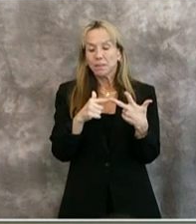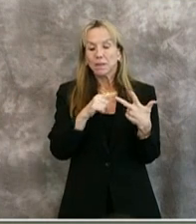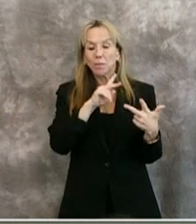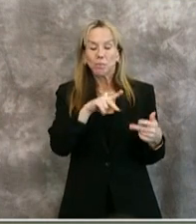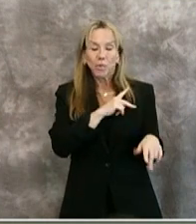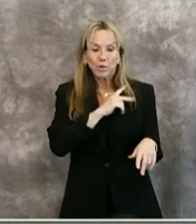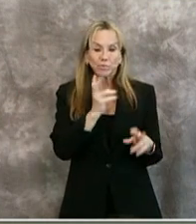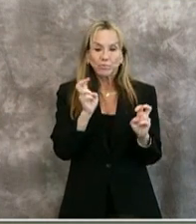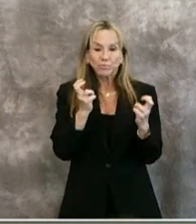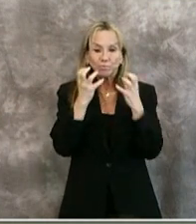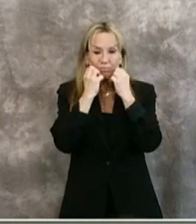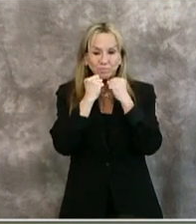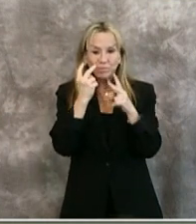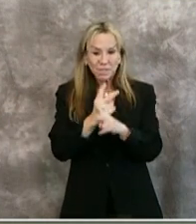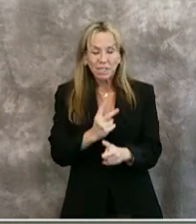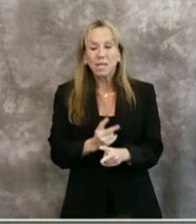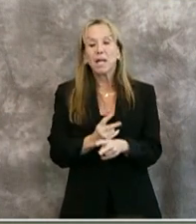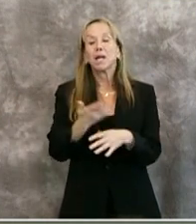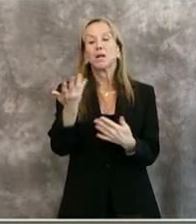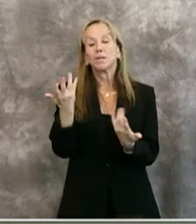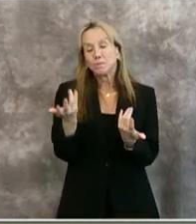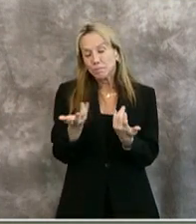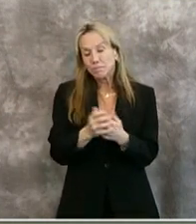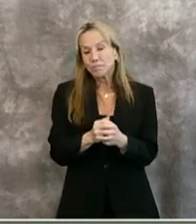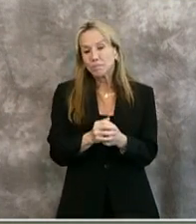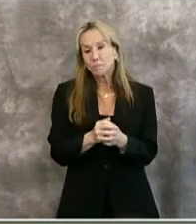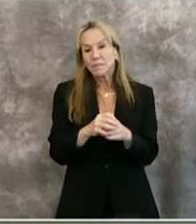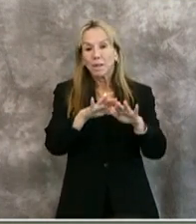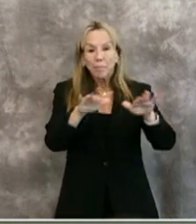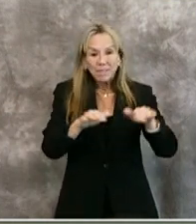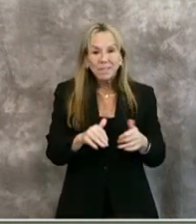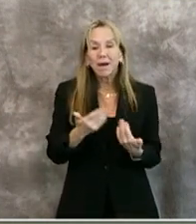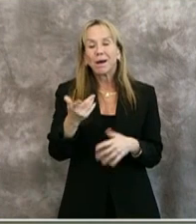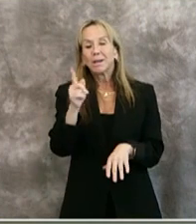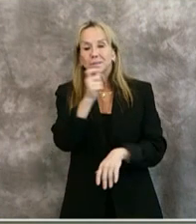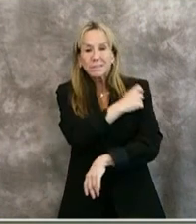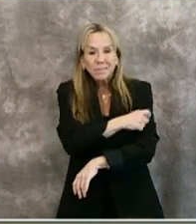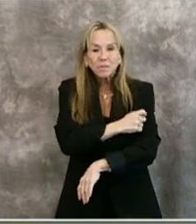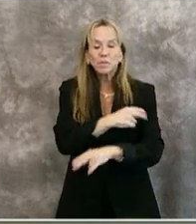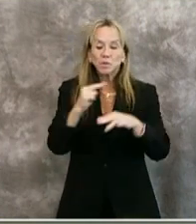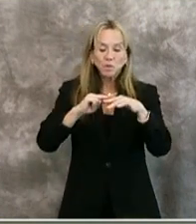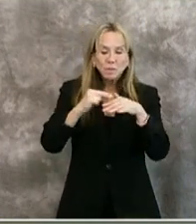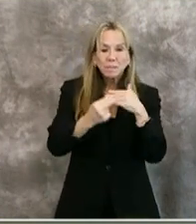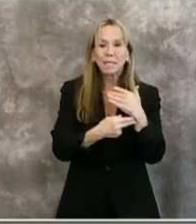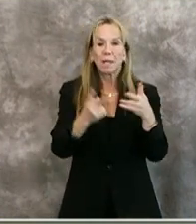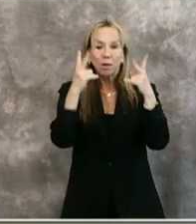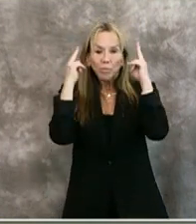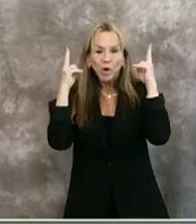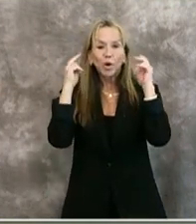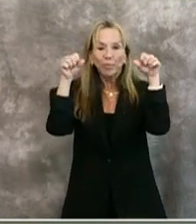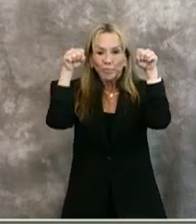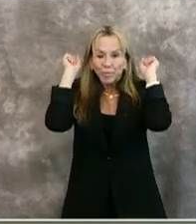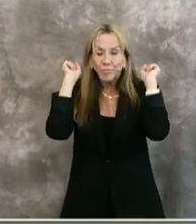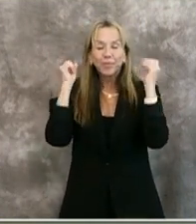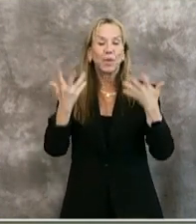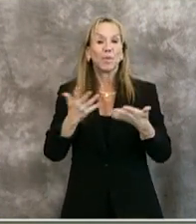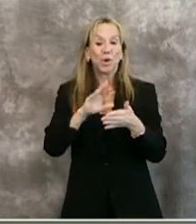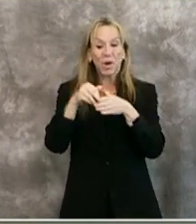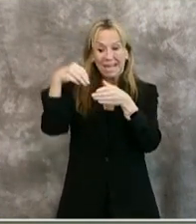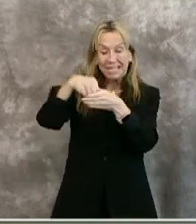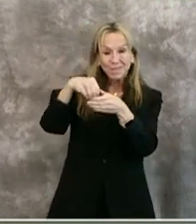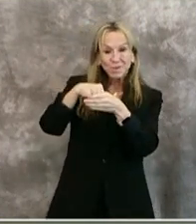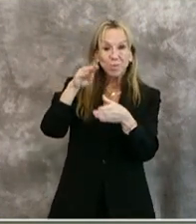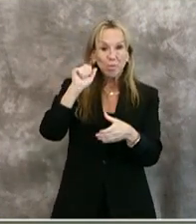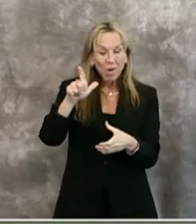care, including nail salons, massage parlors, tattoo parlors, hair salons, and barbershops and indoor malls will all need to cease the